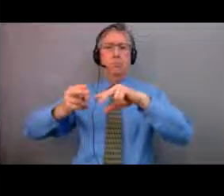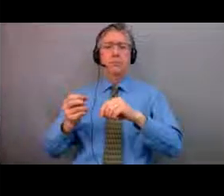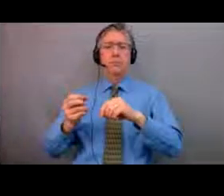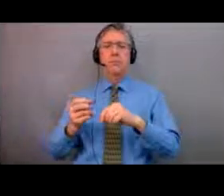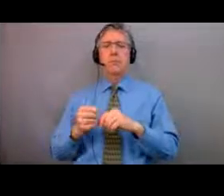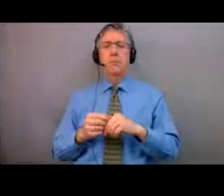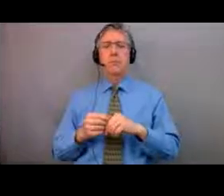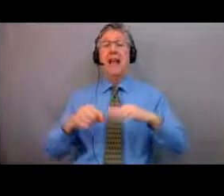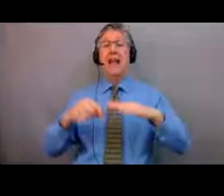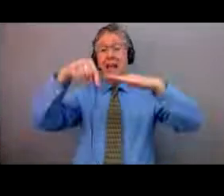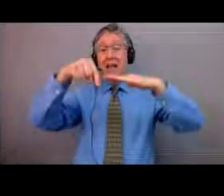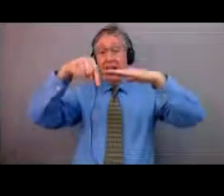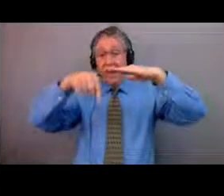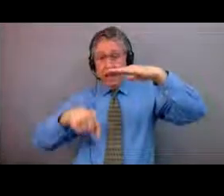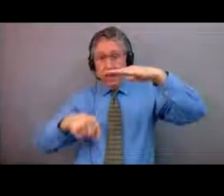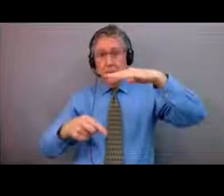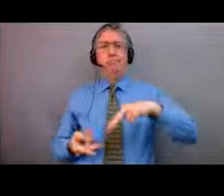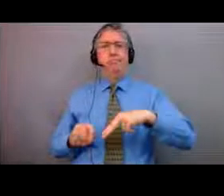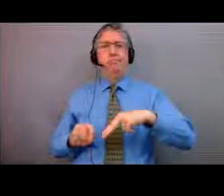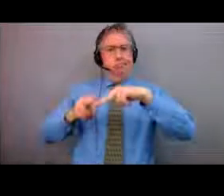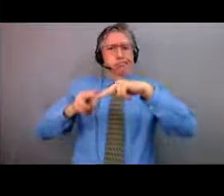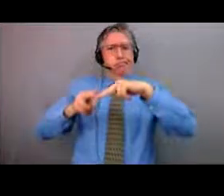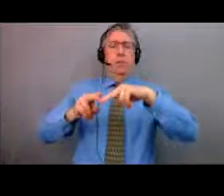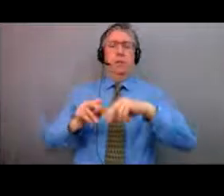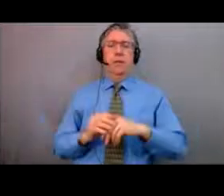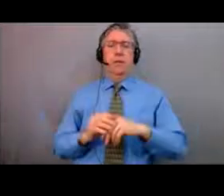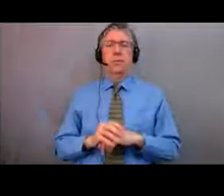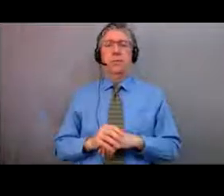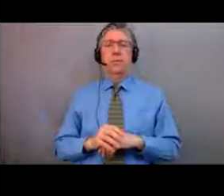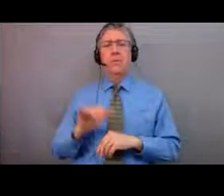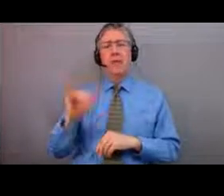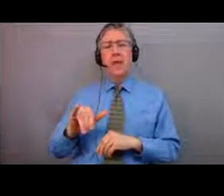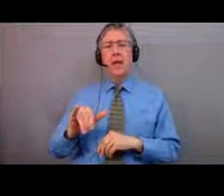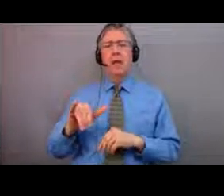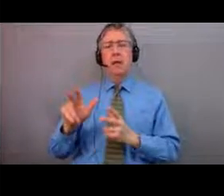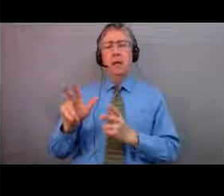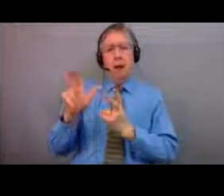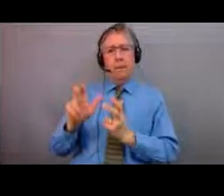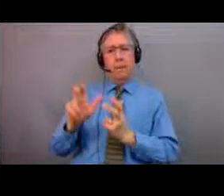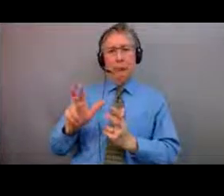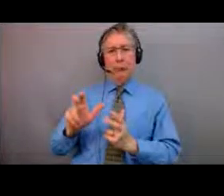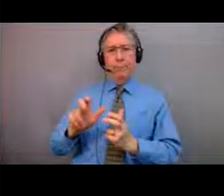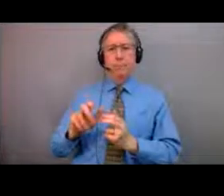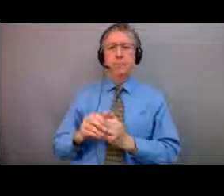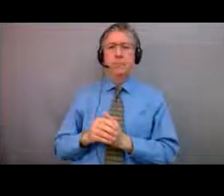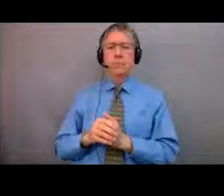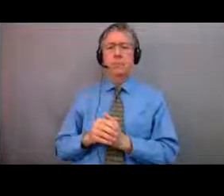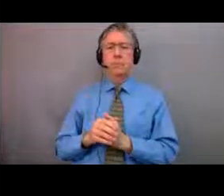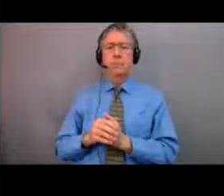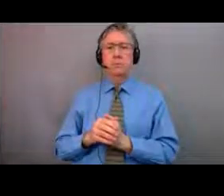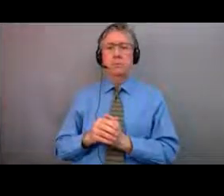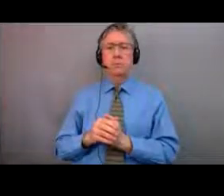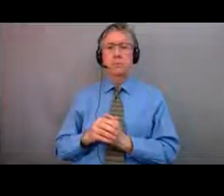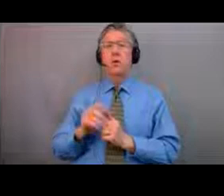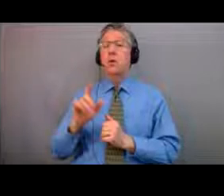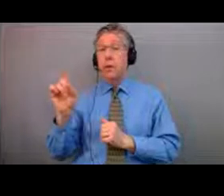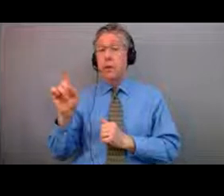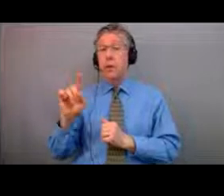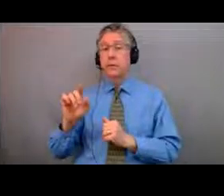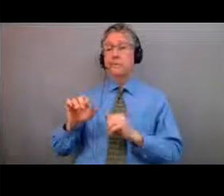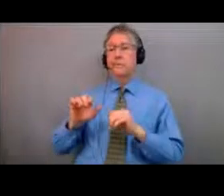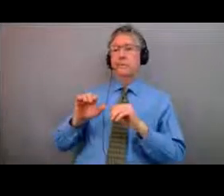subsurface waters. And these uptake in the subsurface waters, particularly in the Pacific and Indian